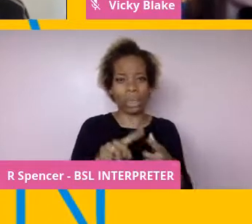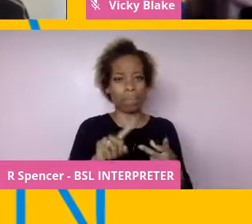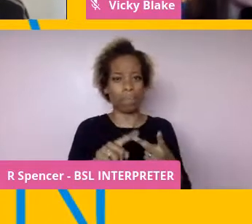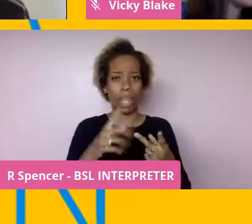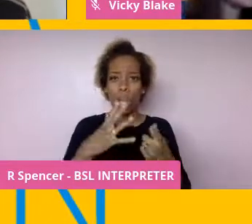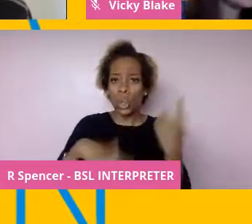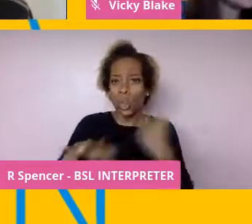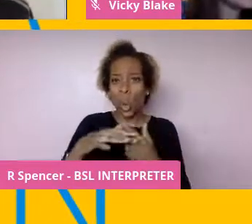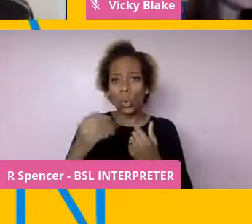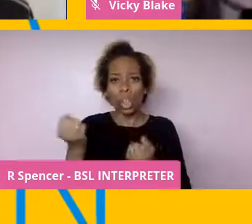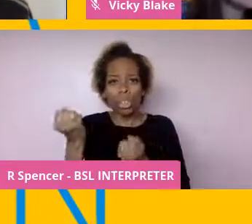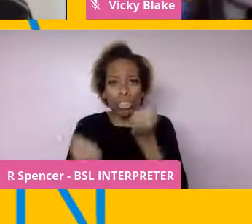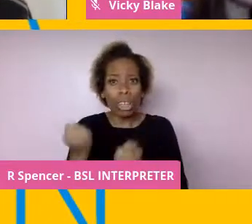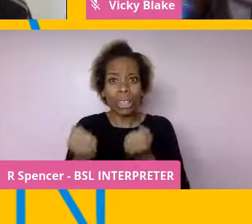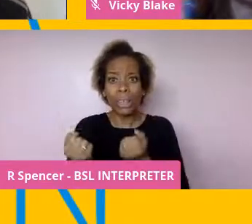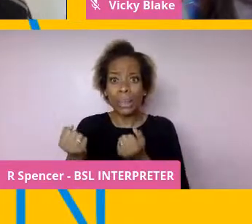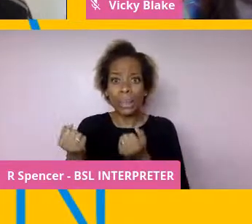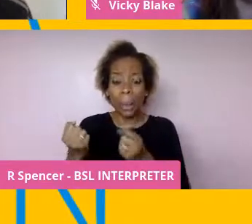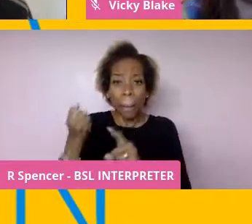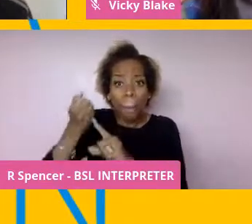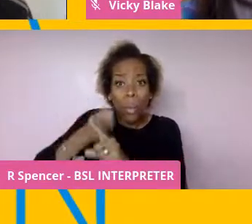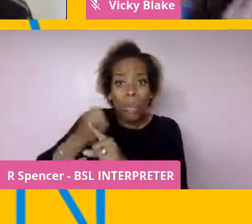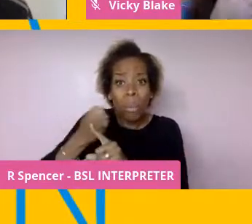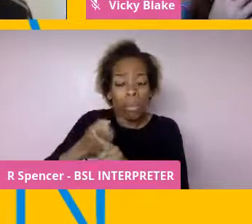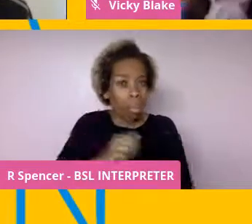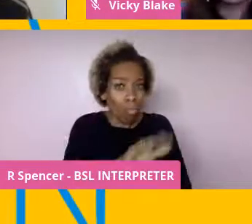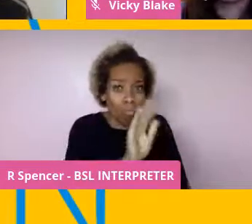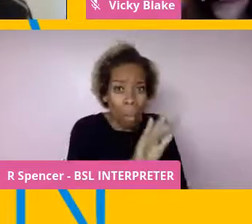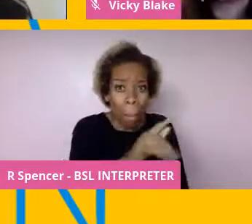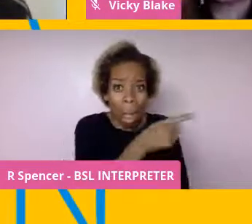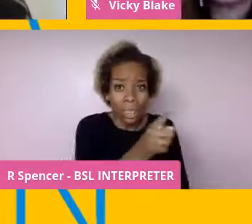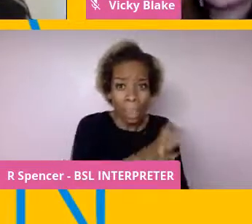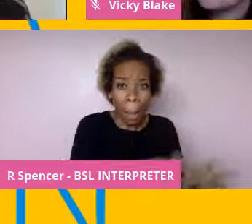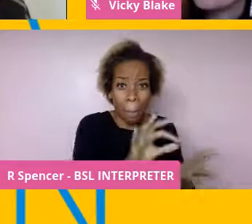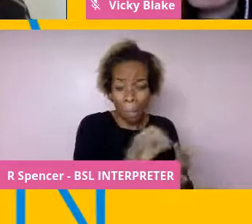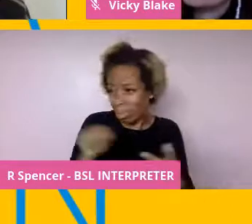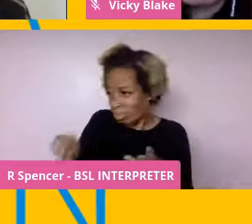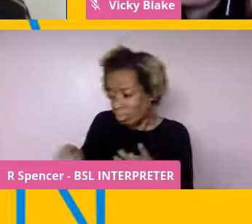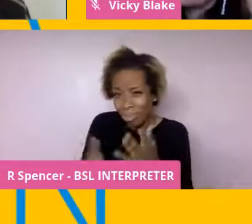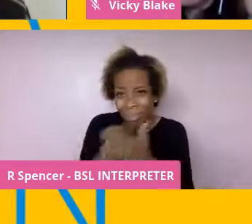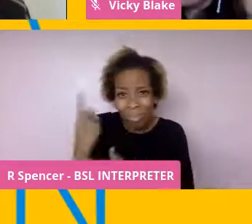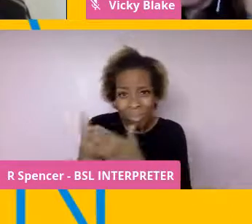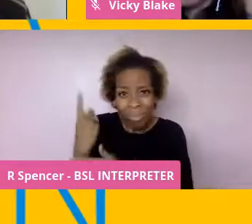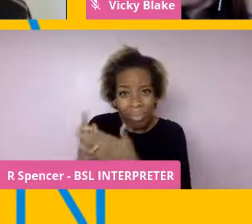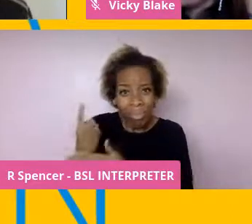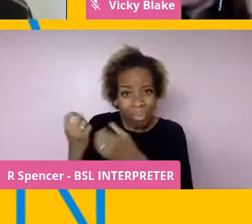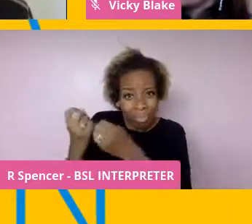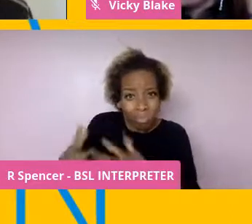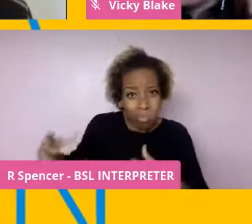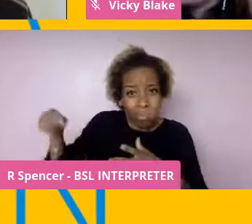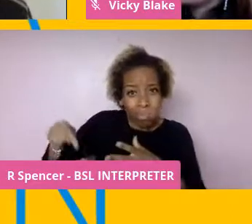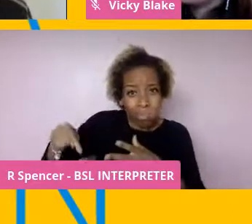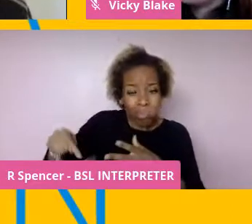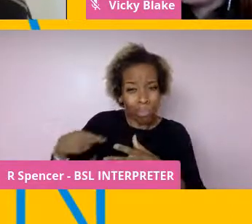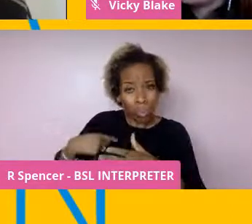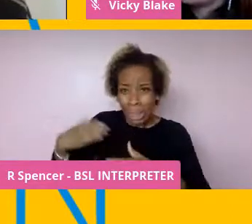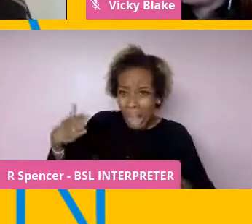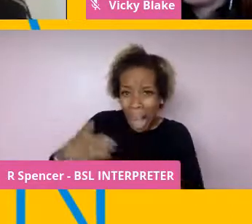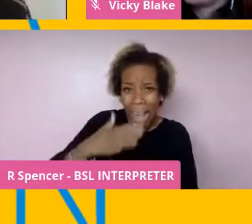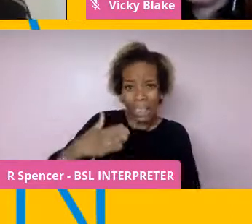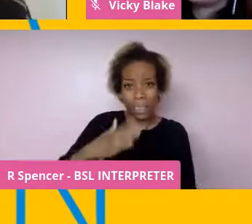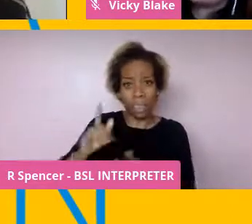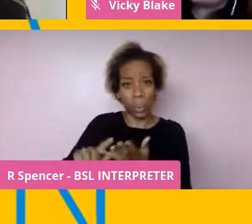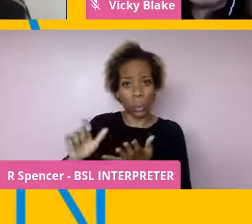have members prominently campaigning, and remind them of that too, and that UCU is an active union, and I think